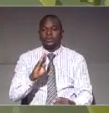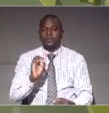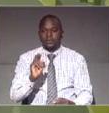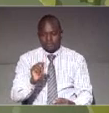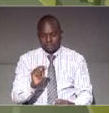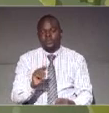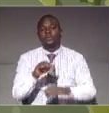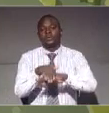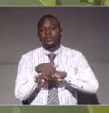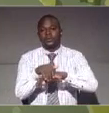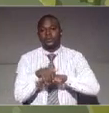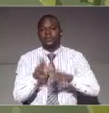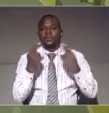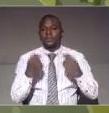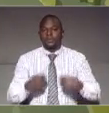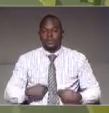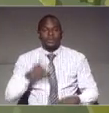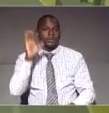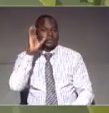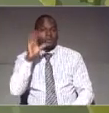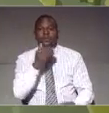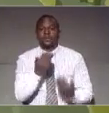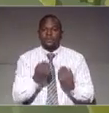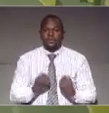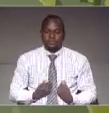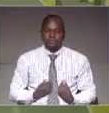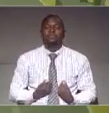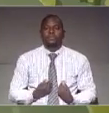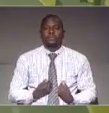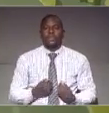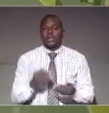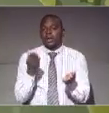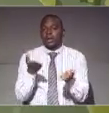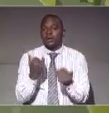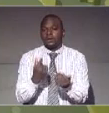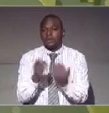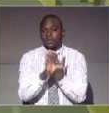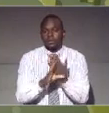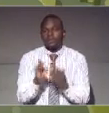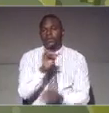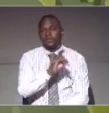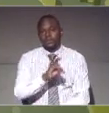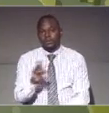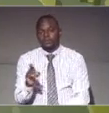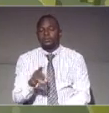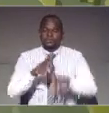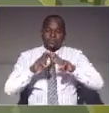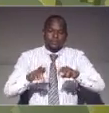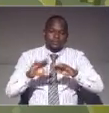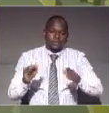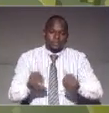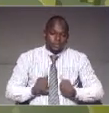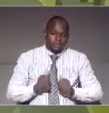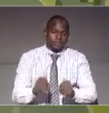from UK Royal College of Defence Studies, has been in the country for 1 week on the study tour of